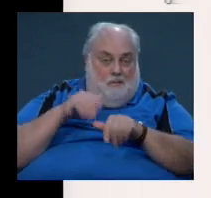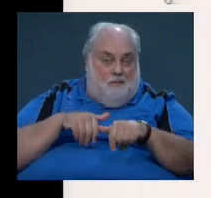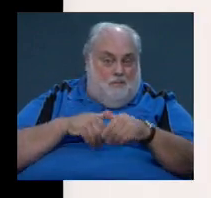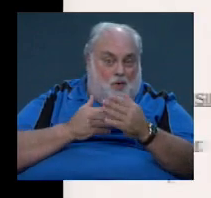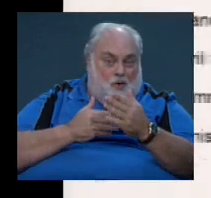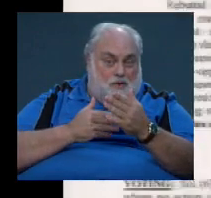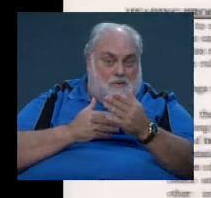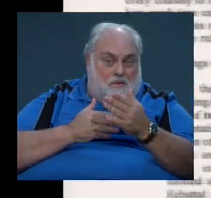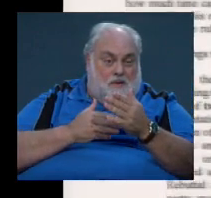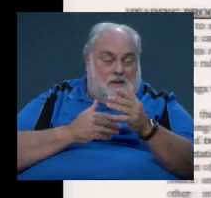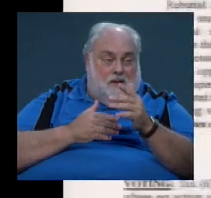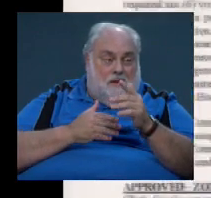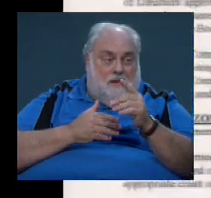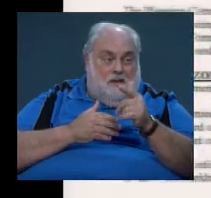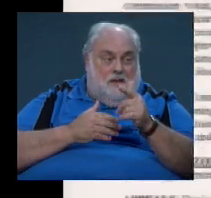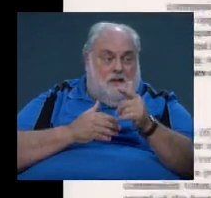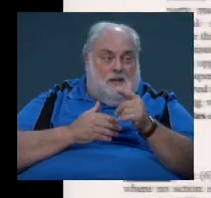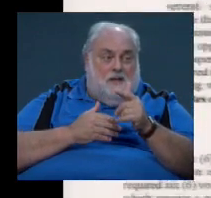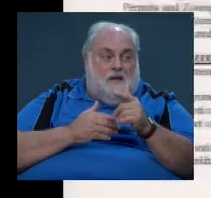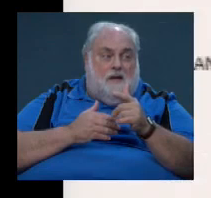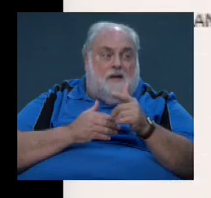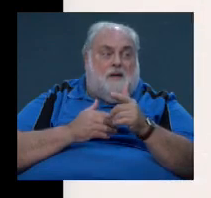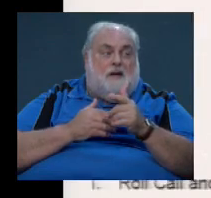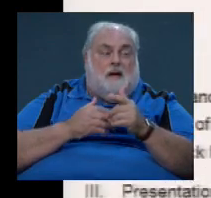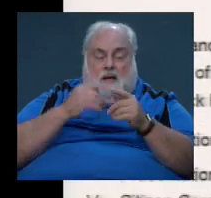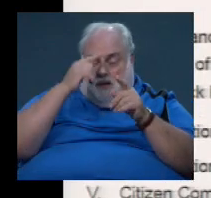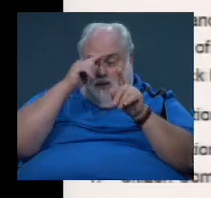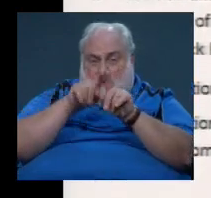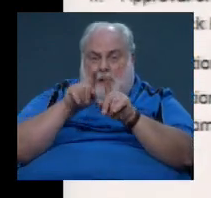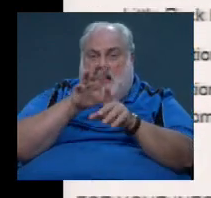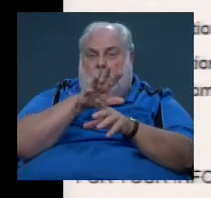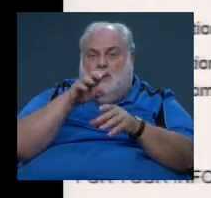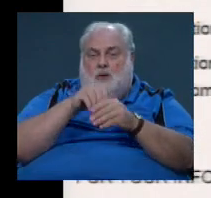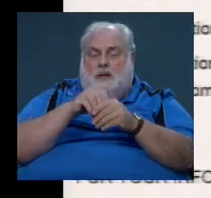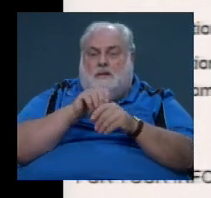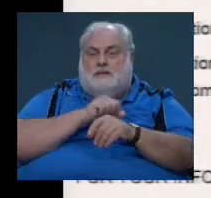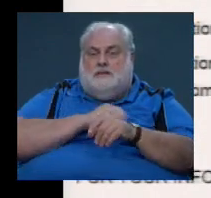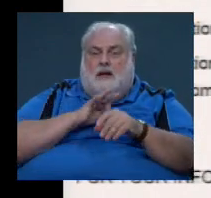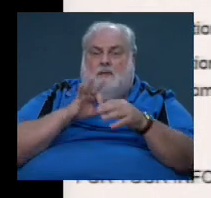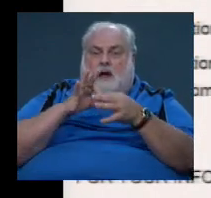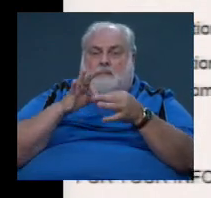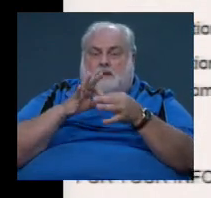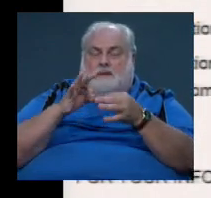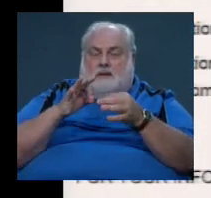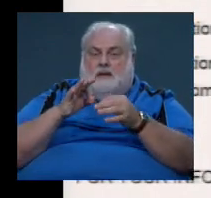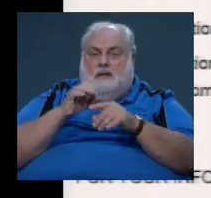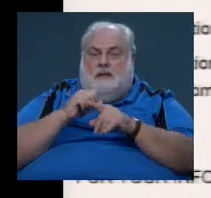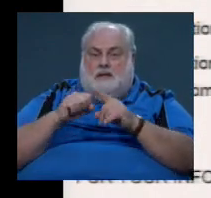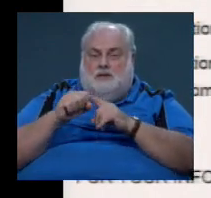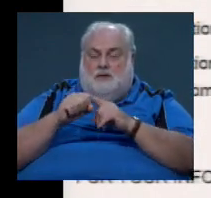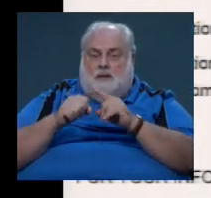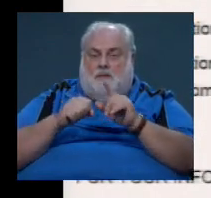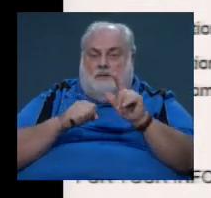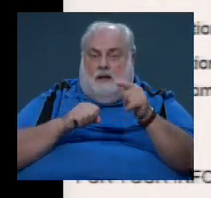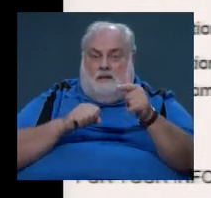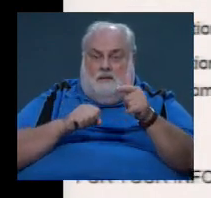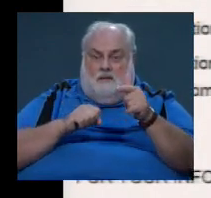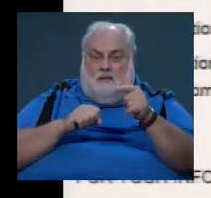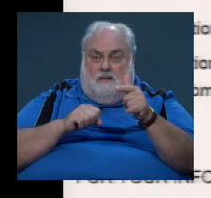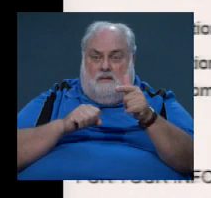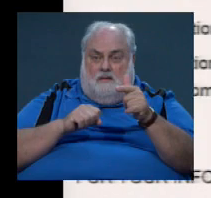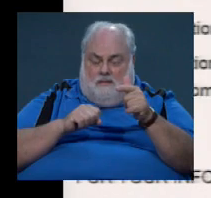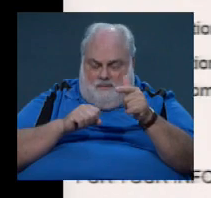motion? Mr. Chairman, I move that we approve the consent agenda, including all staff and conditions. And there's a motion, there's a